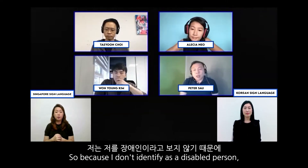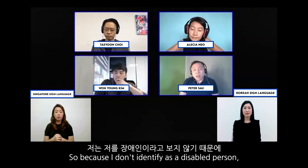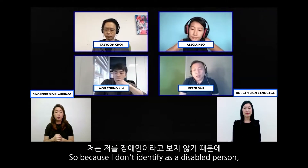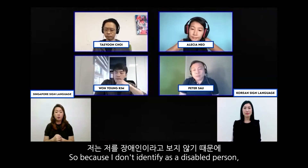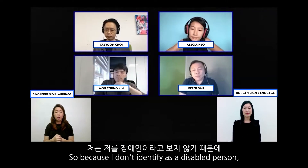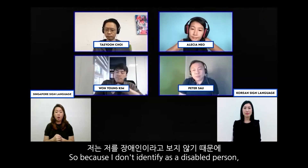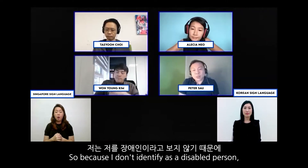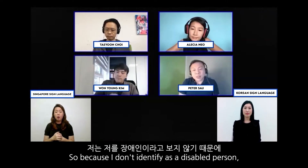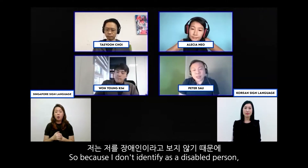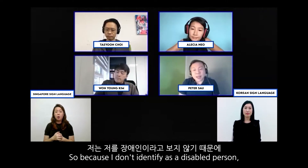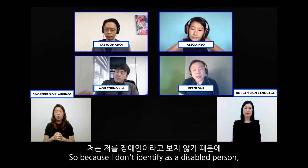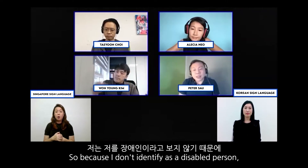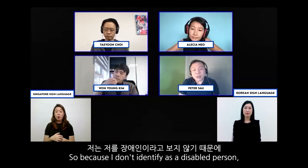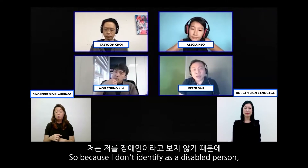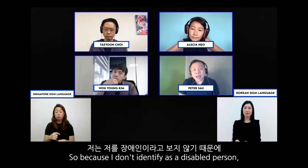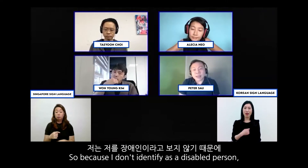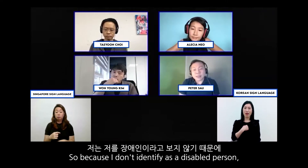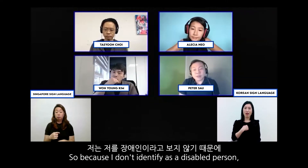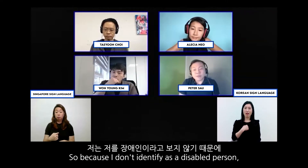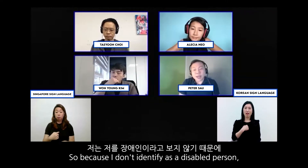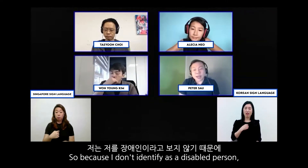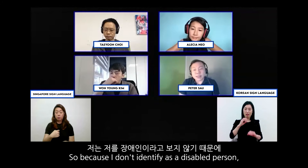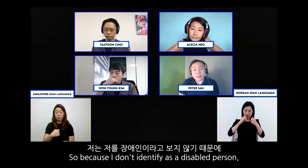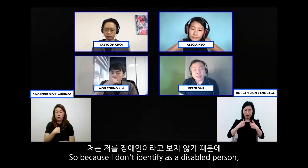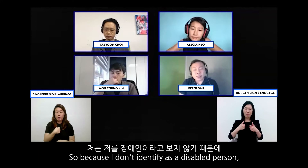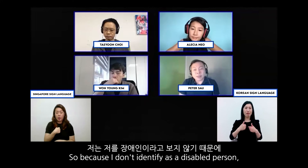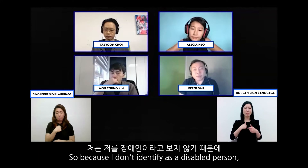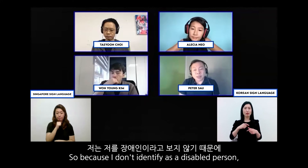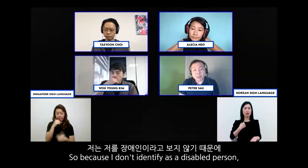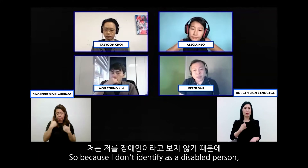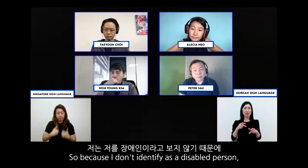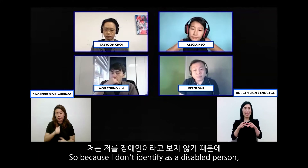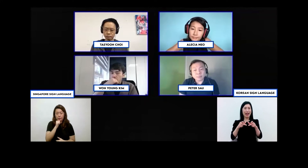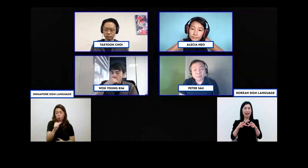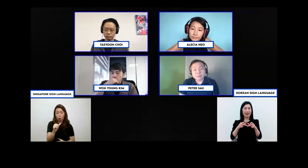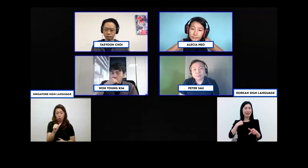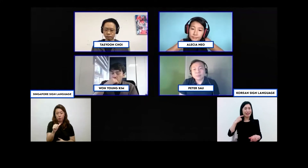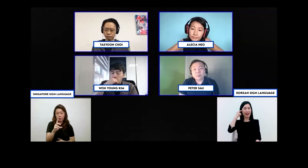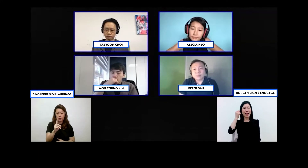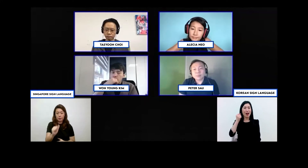So, because I don't identify as a disabled person,